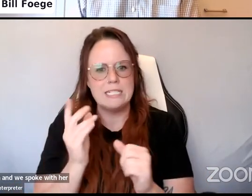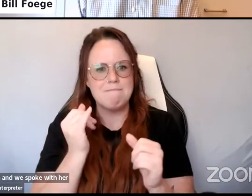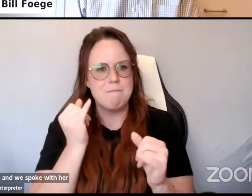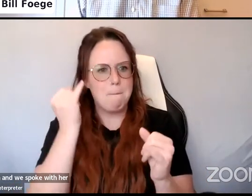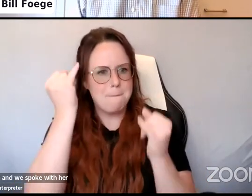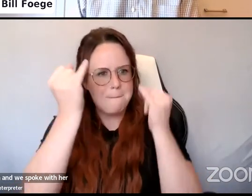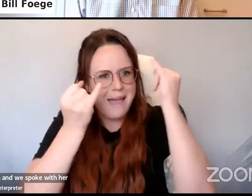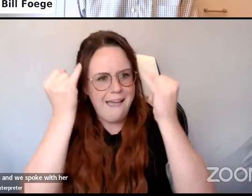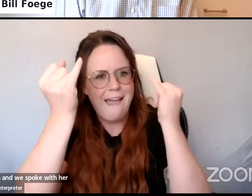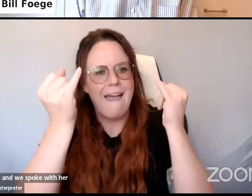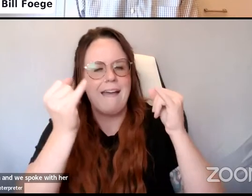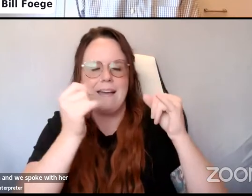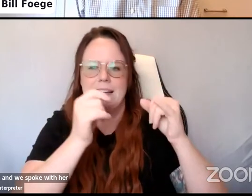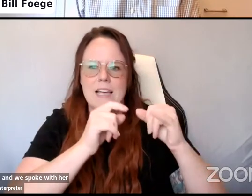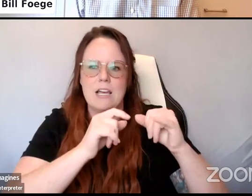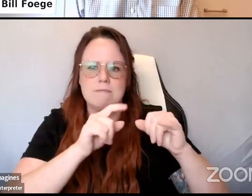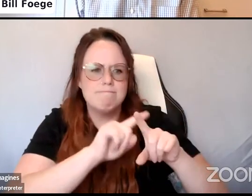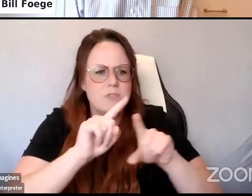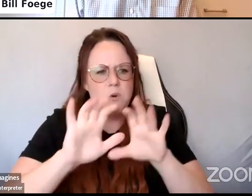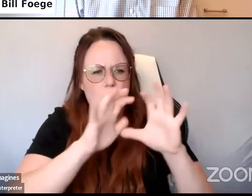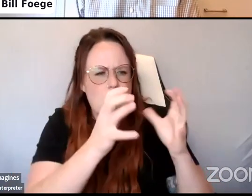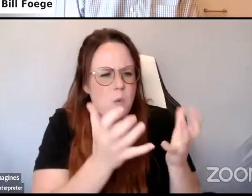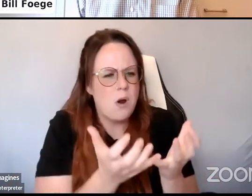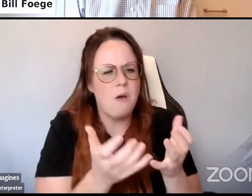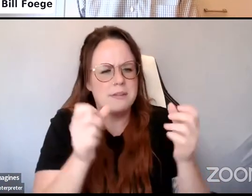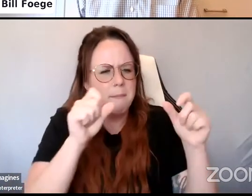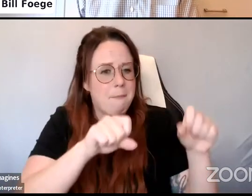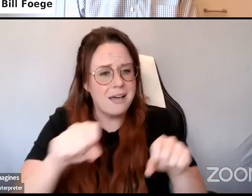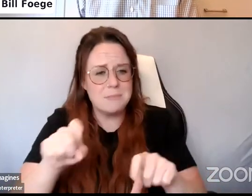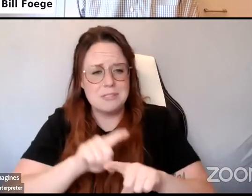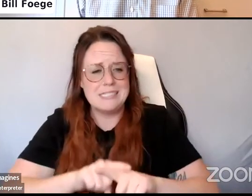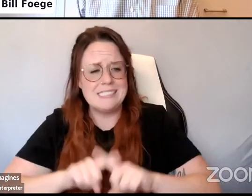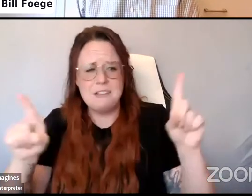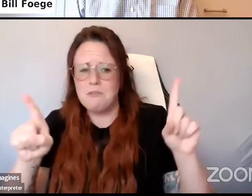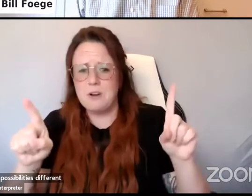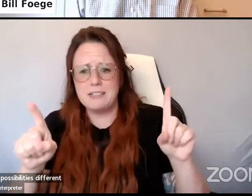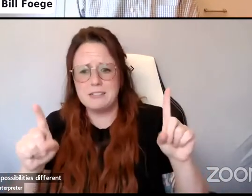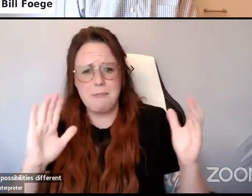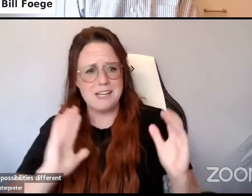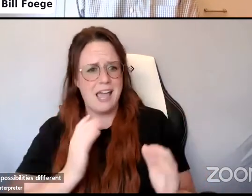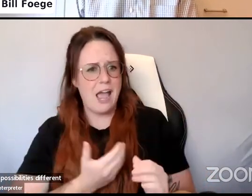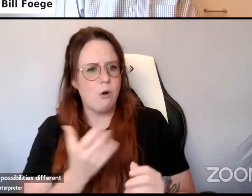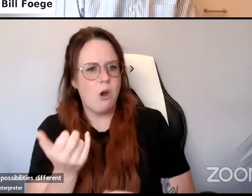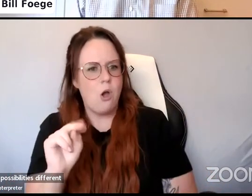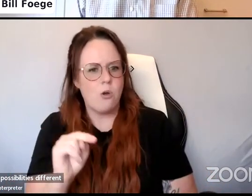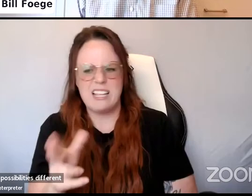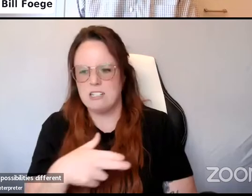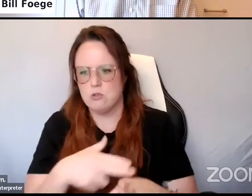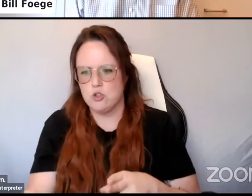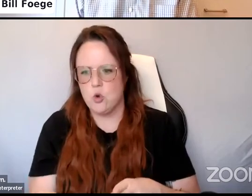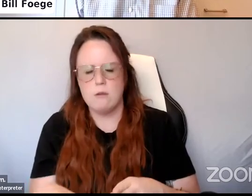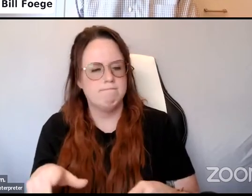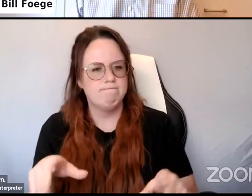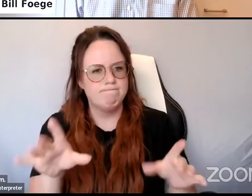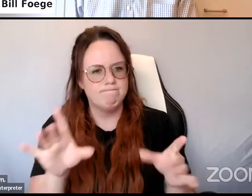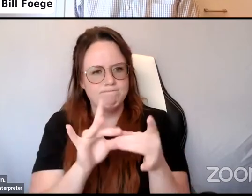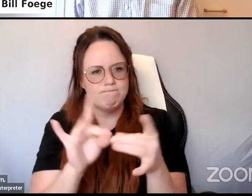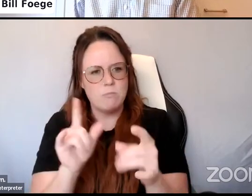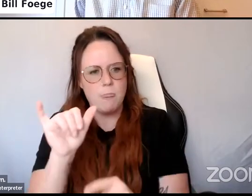world's possibilities different from our own uh so let's hear a short clip of that now